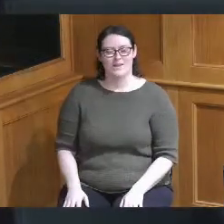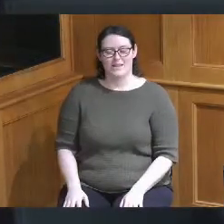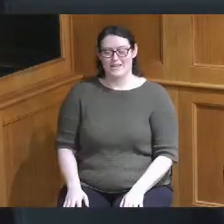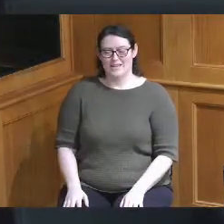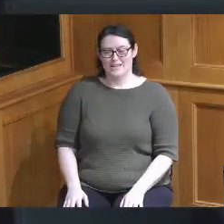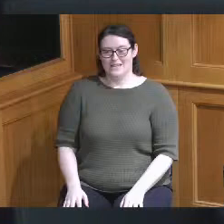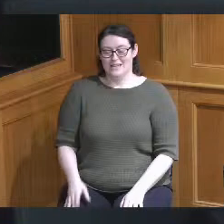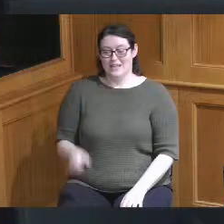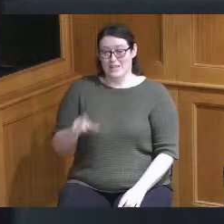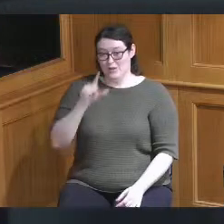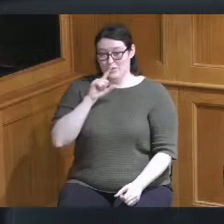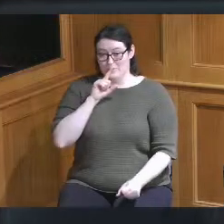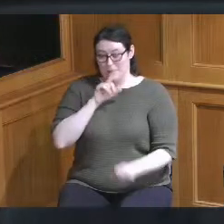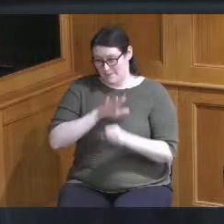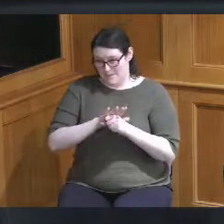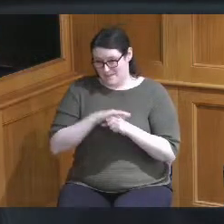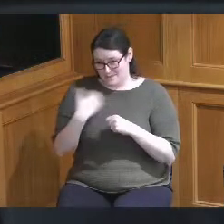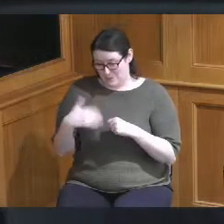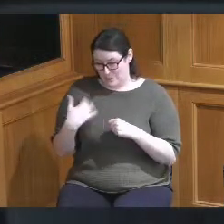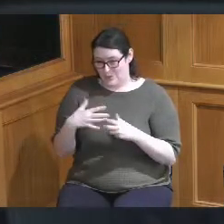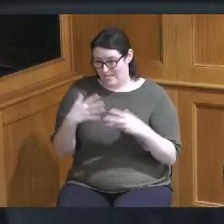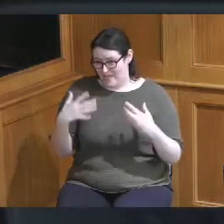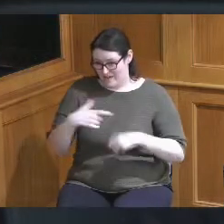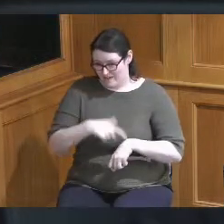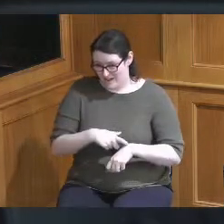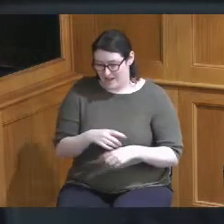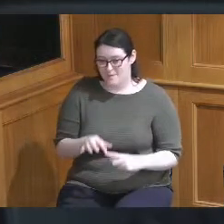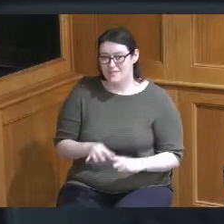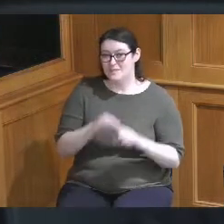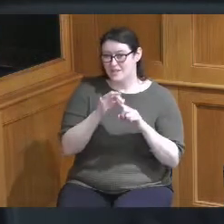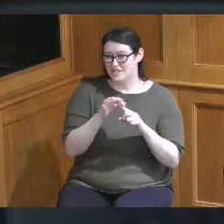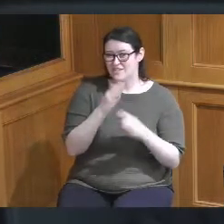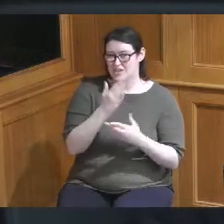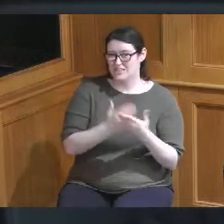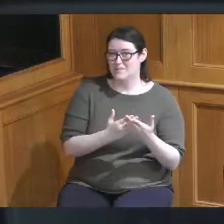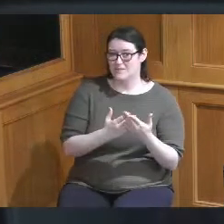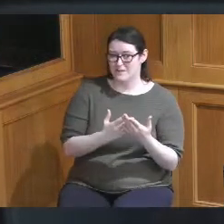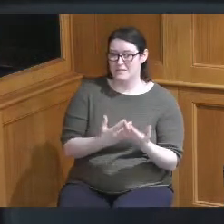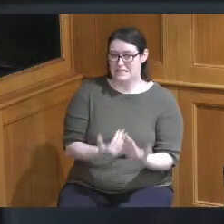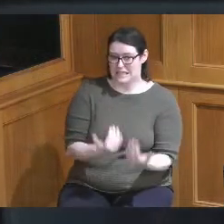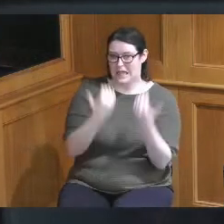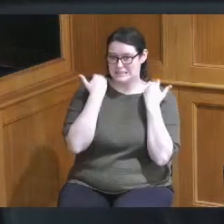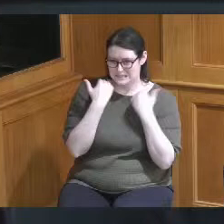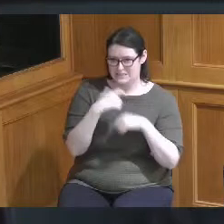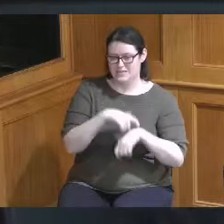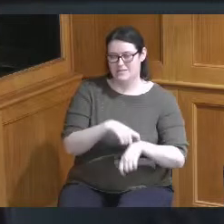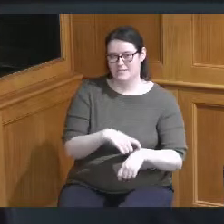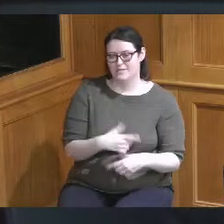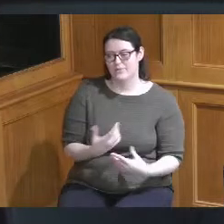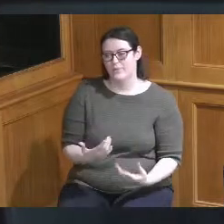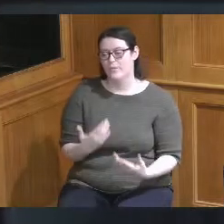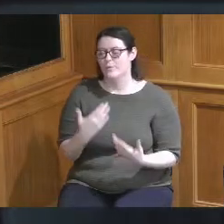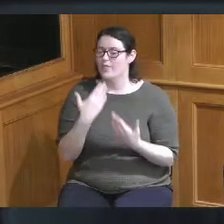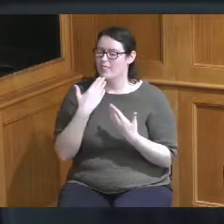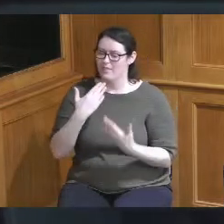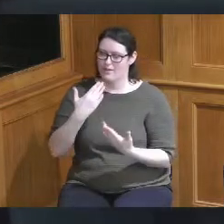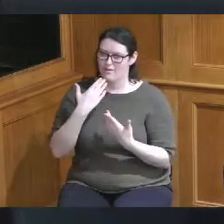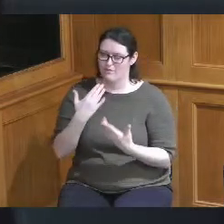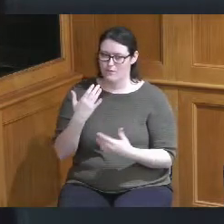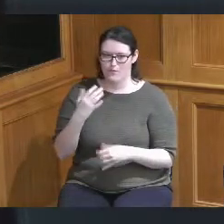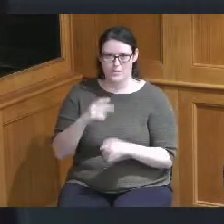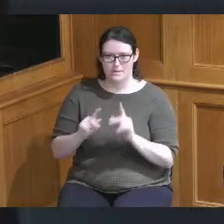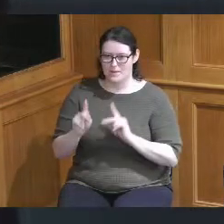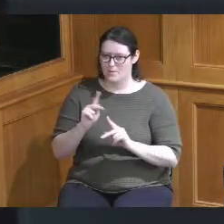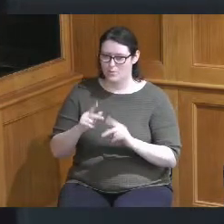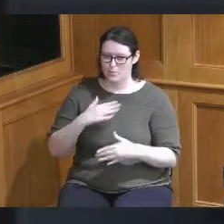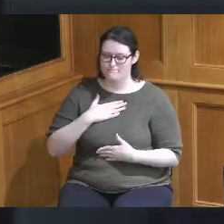These commitments are significant, especially on some of them that are really time consuming. So grateful that these